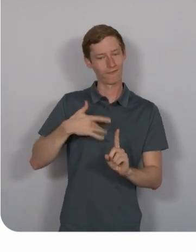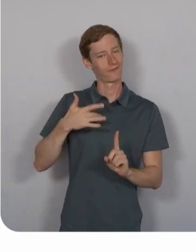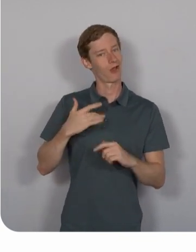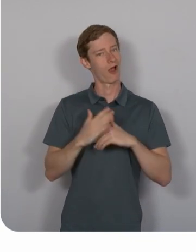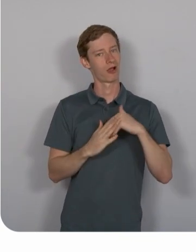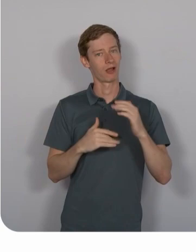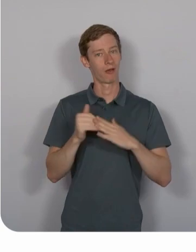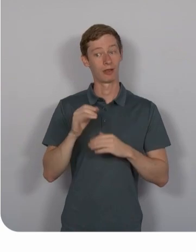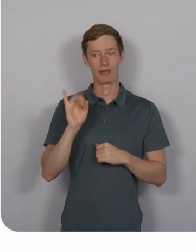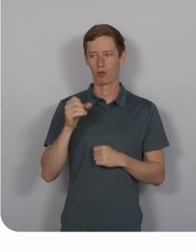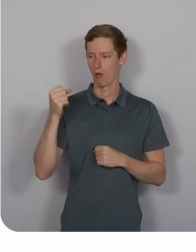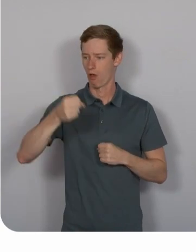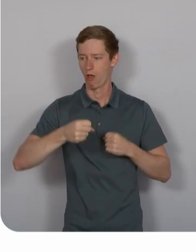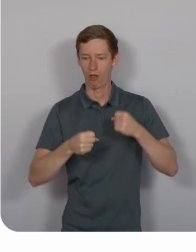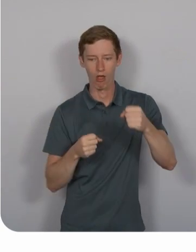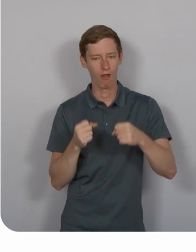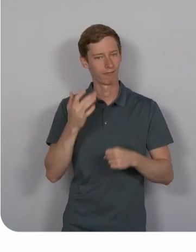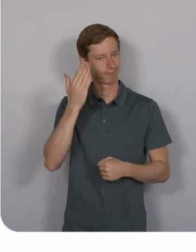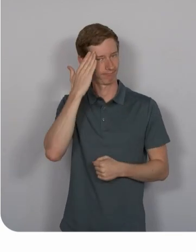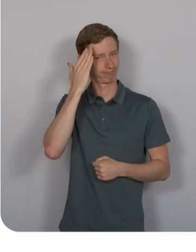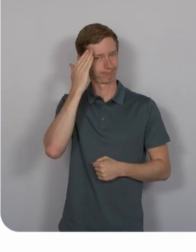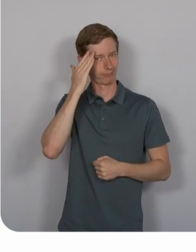you know, swinging your arms and moving your body.